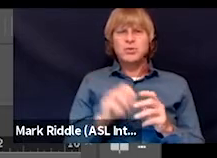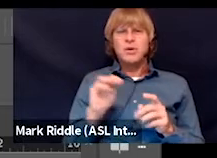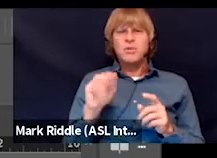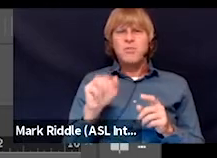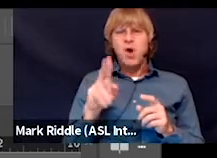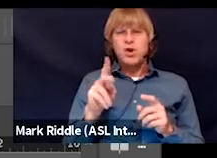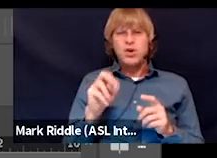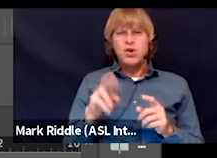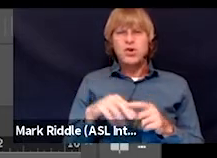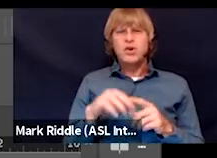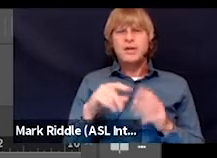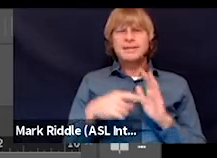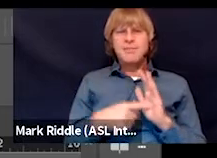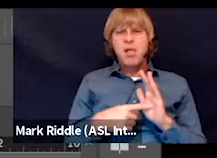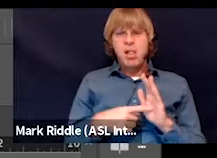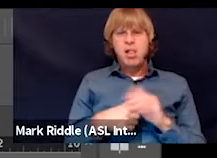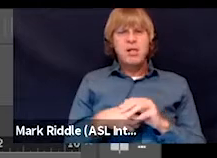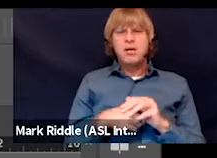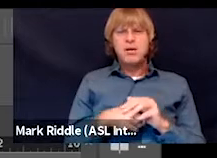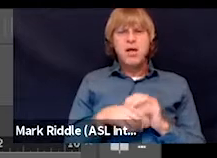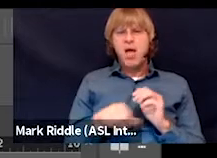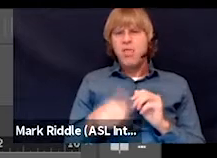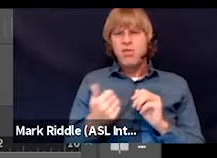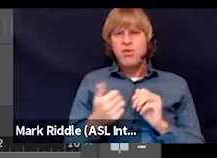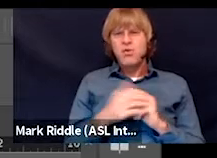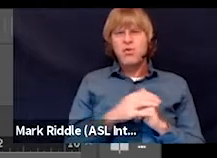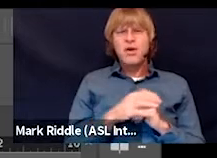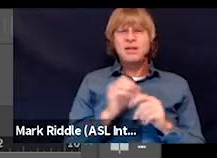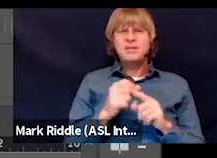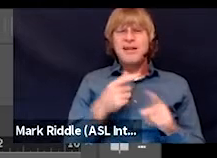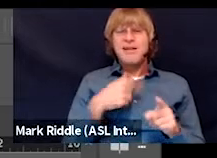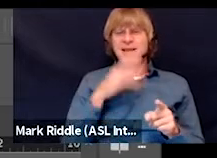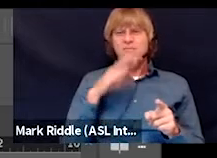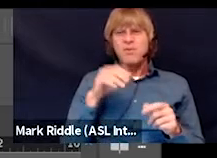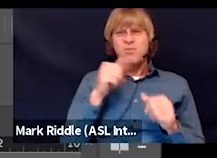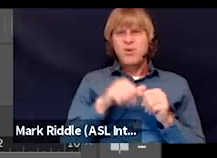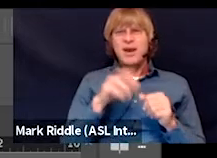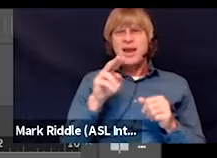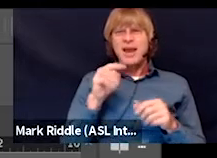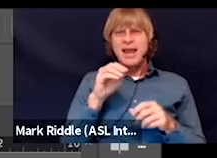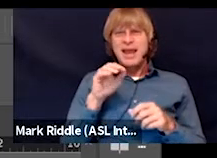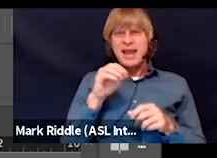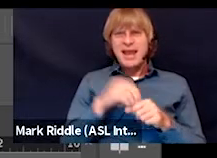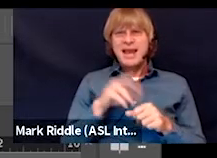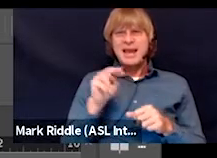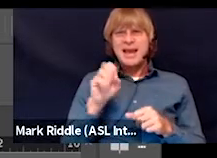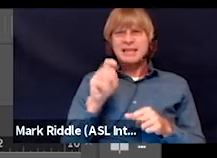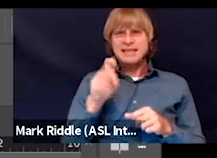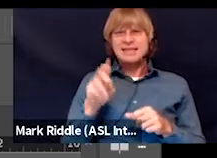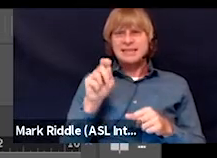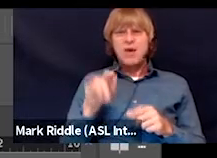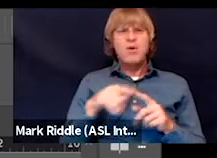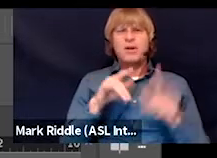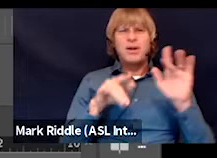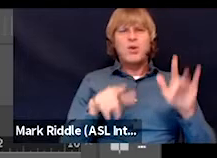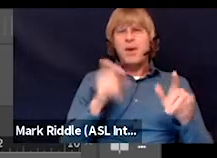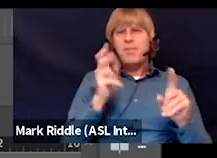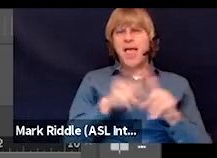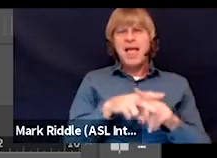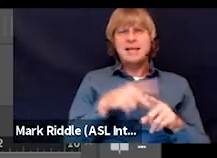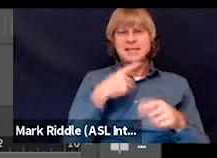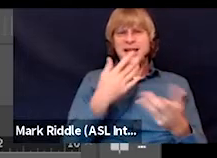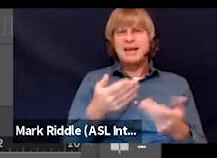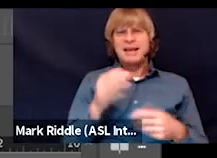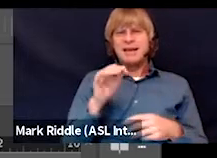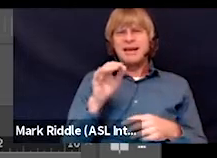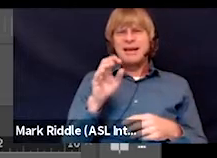markers, no symbols, no other, because I'll never remember that, in nested style here. Or I can just hit quick apply and say